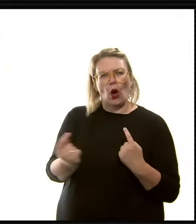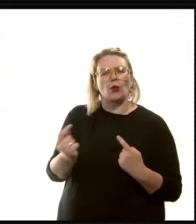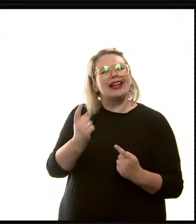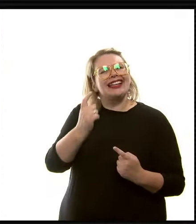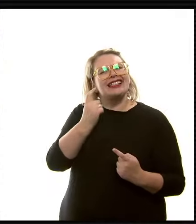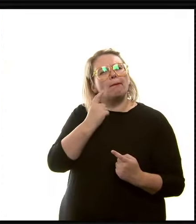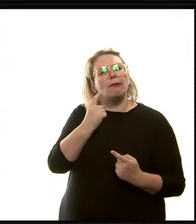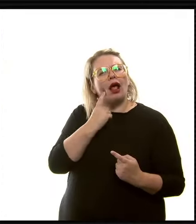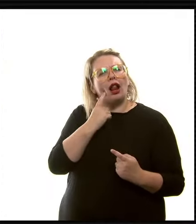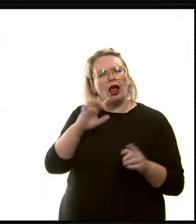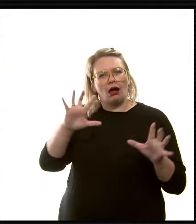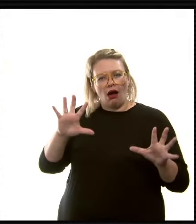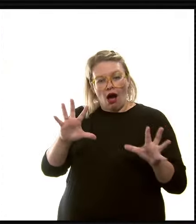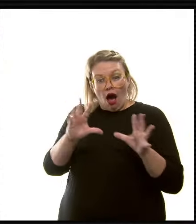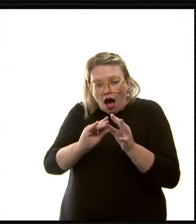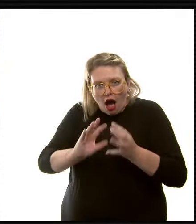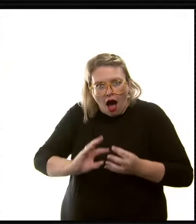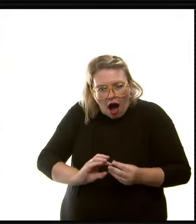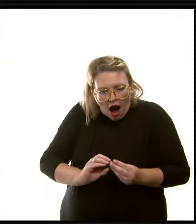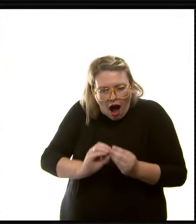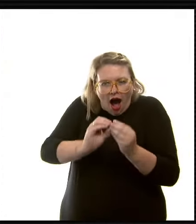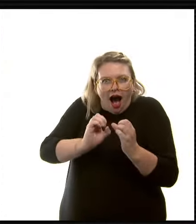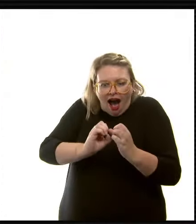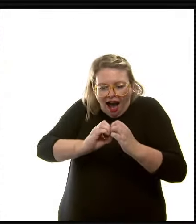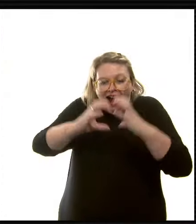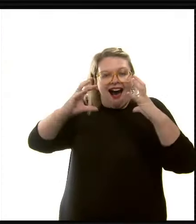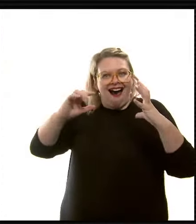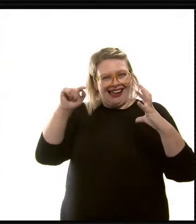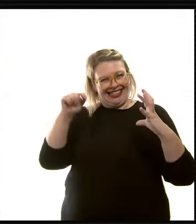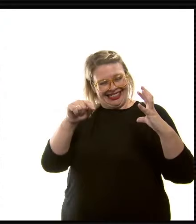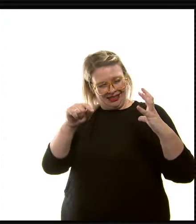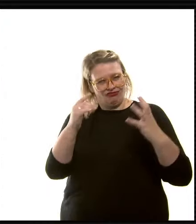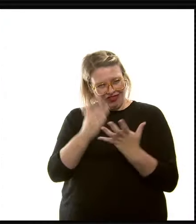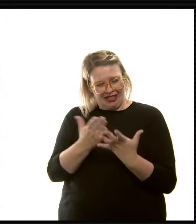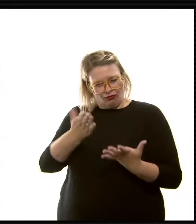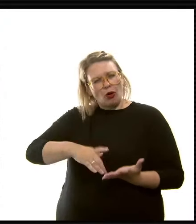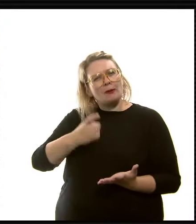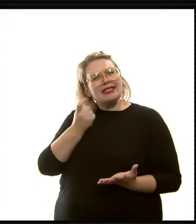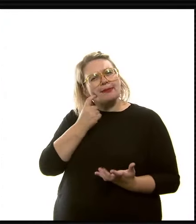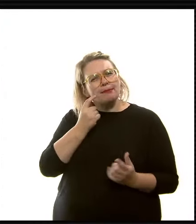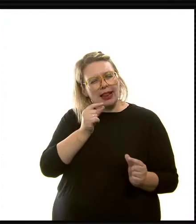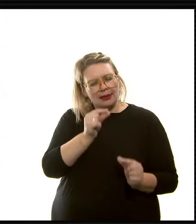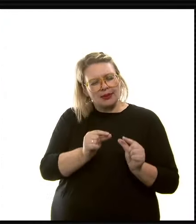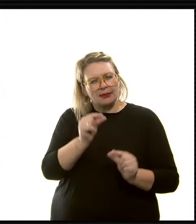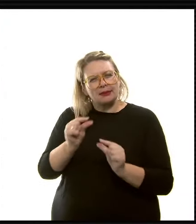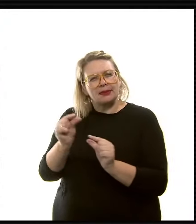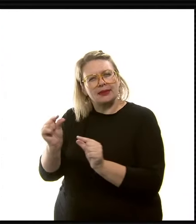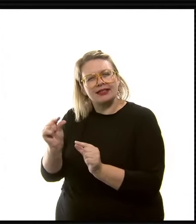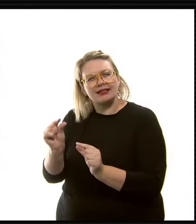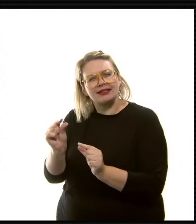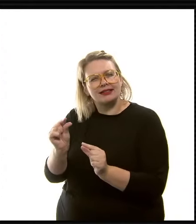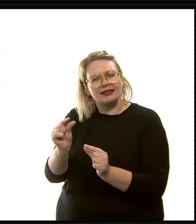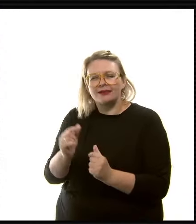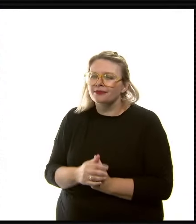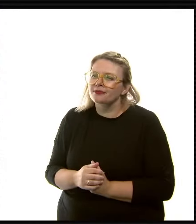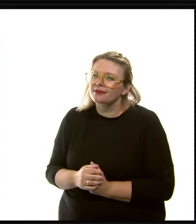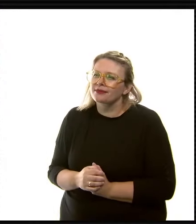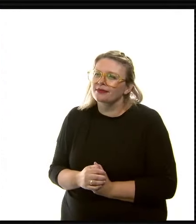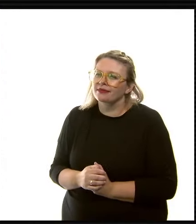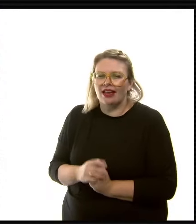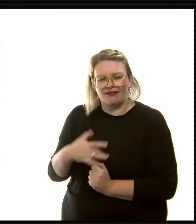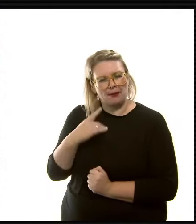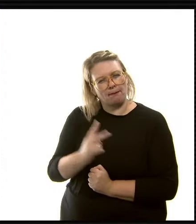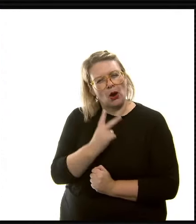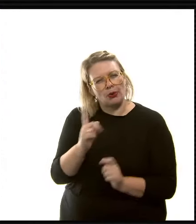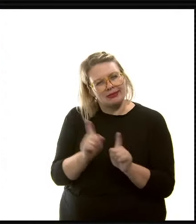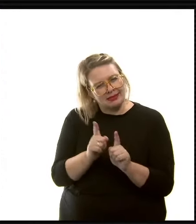the players and the Lego builders are just like so creative and so clever and build like the most amazing things using these blocks. So like what we want